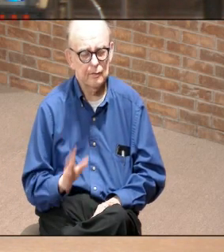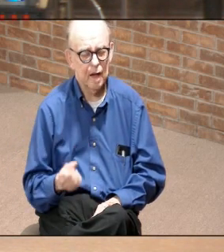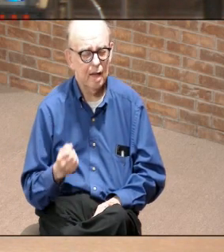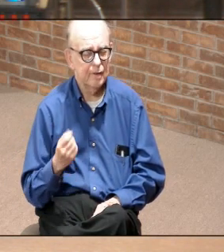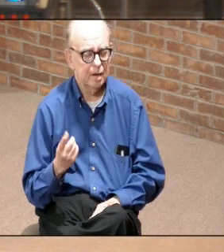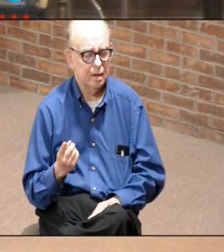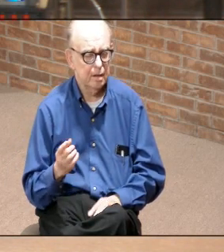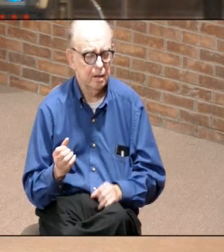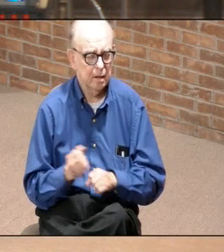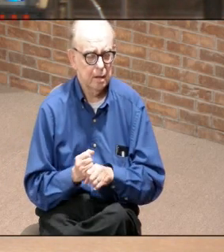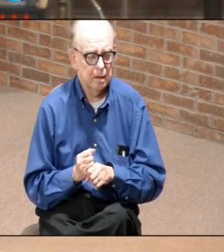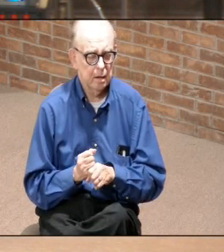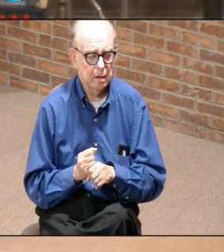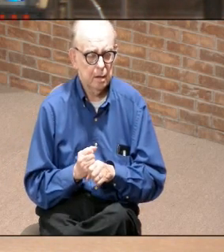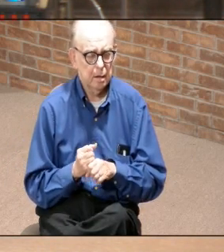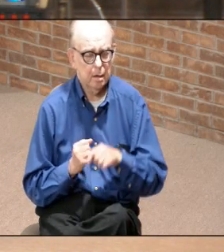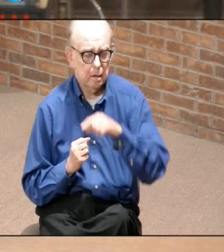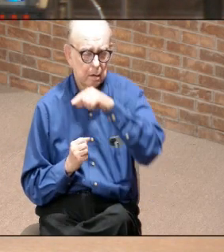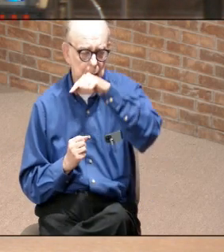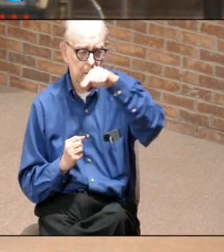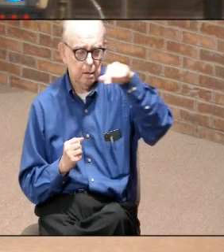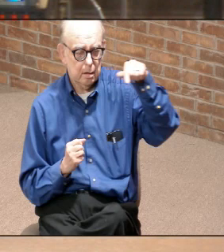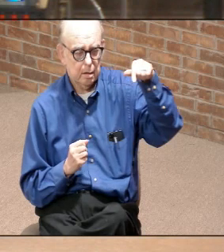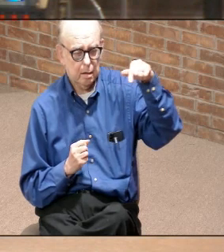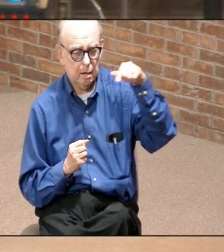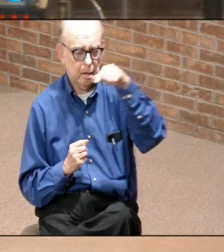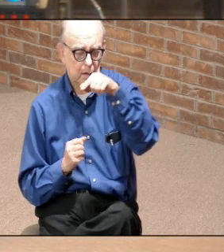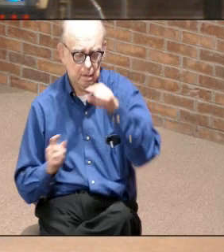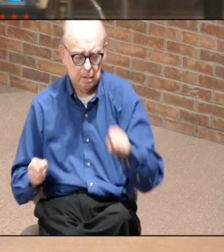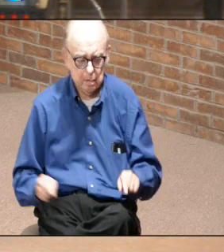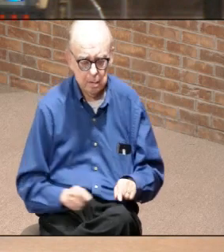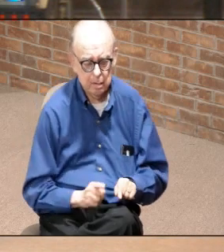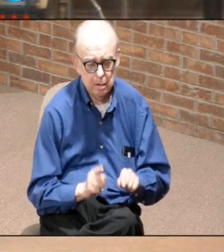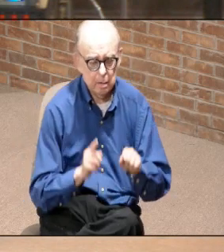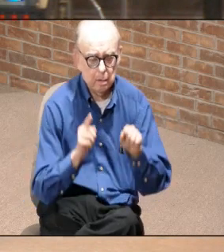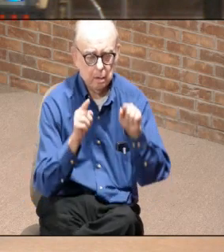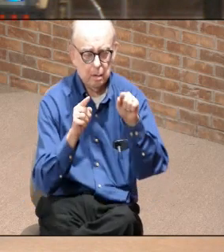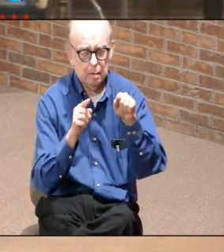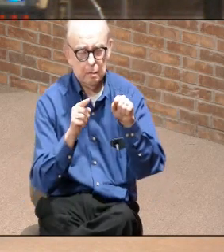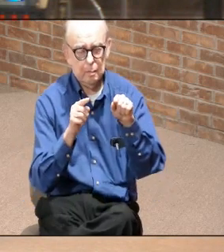and they would hit the top of the key and come up to